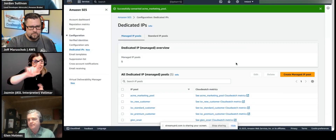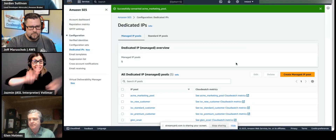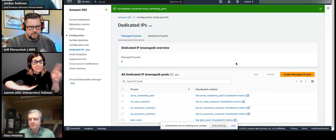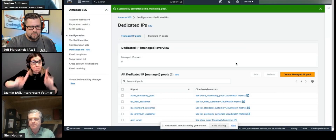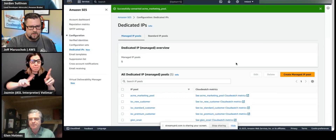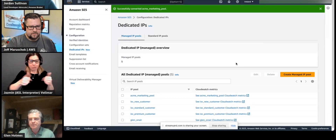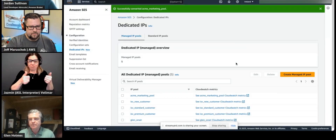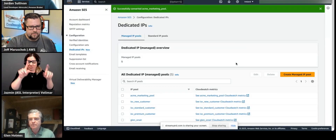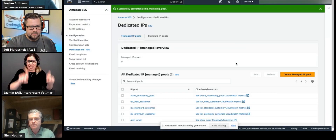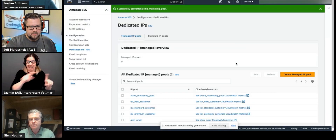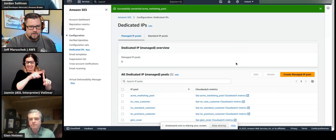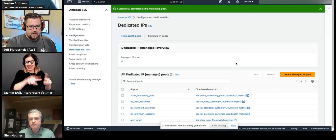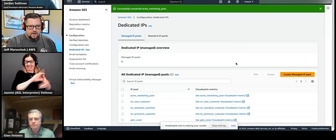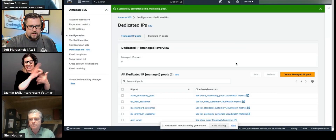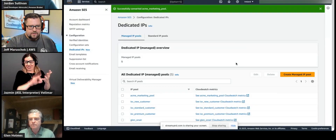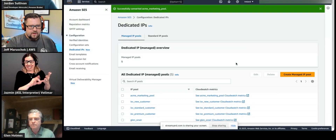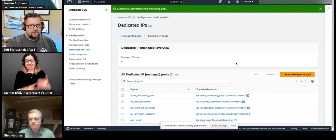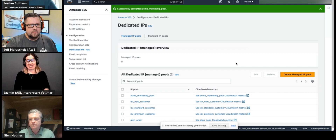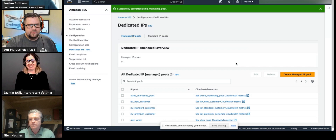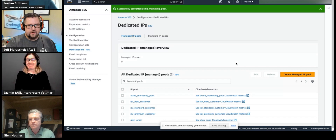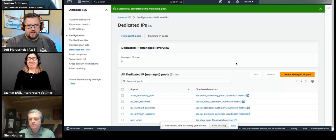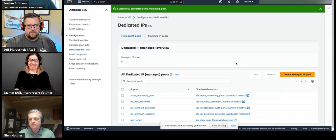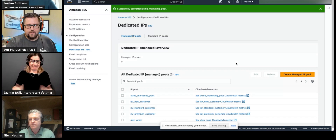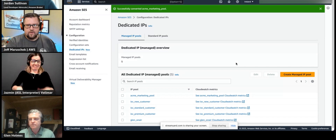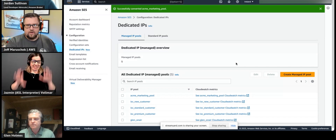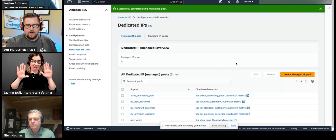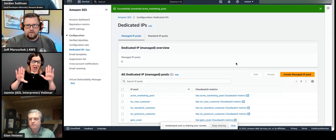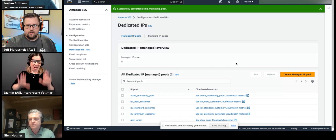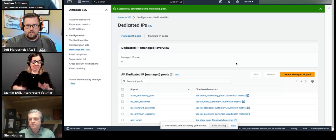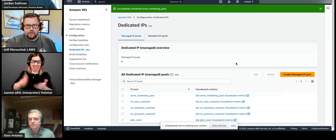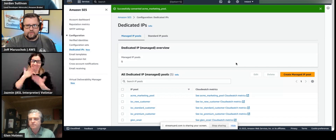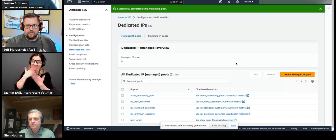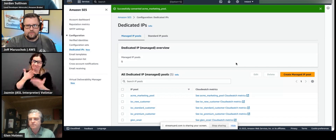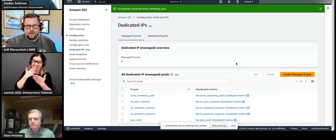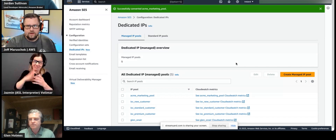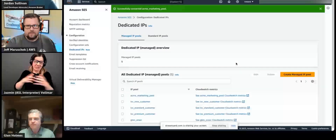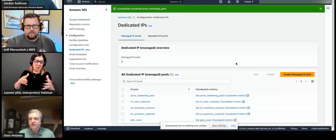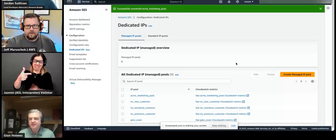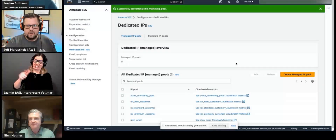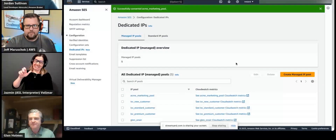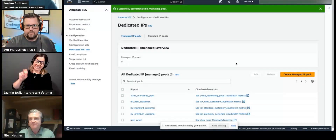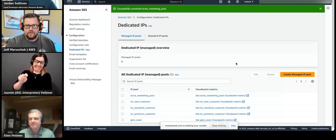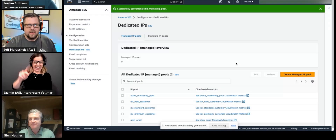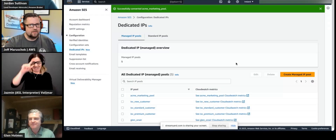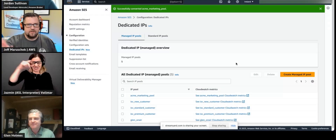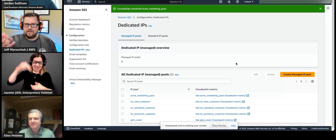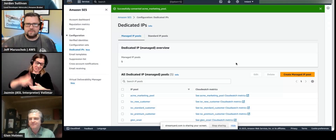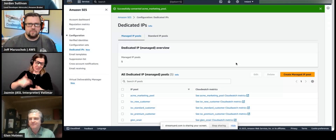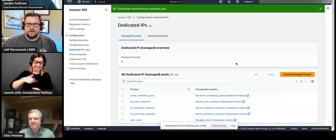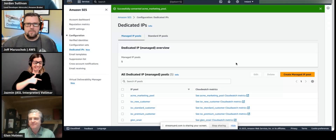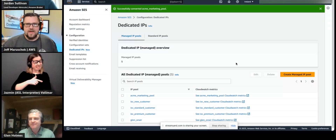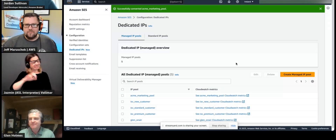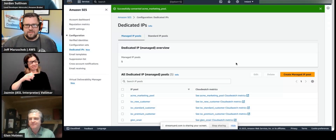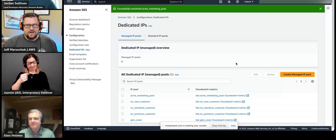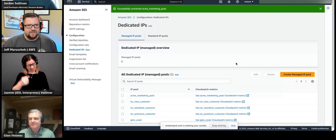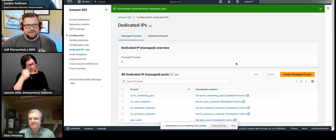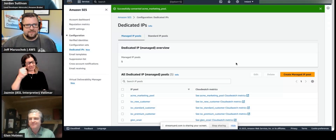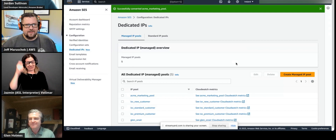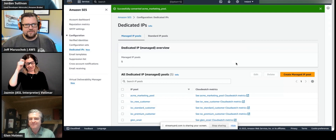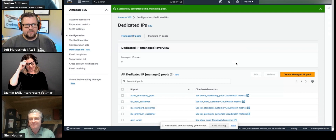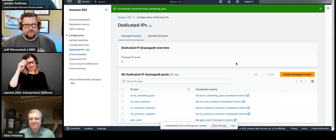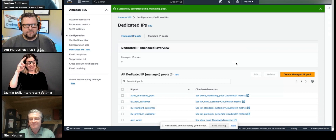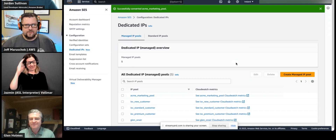out. Awesome. Thanks so much, Glenn, for joining us. And cheers. Let's come back when the